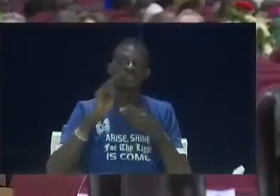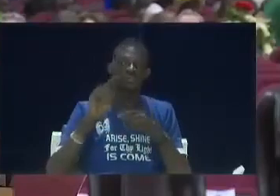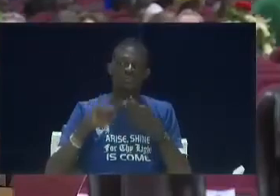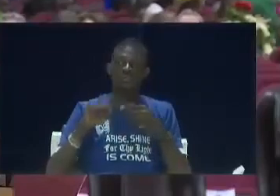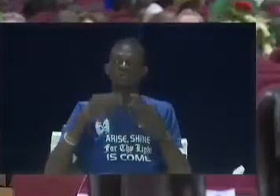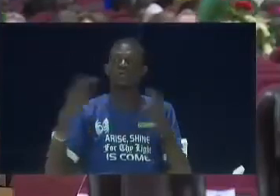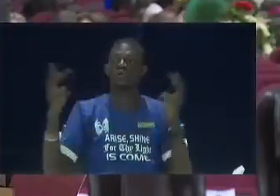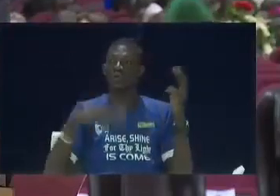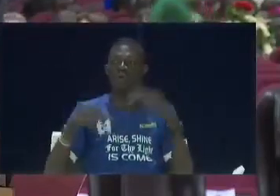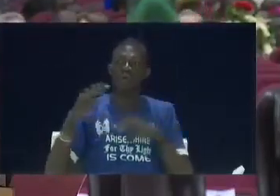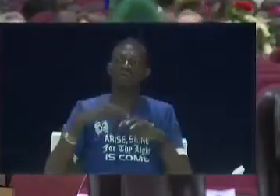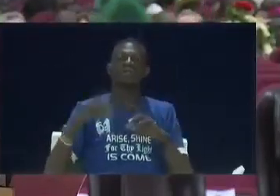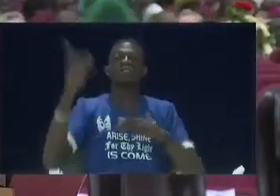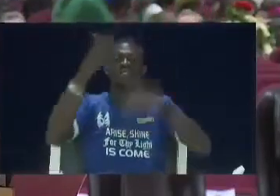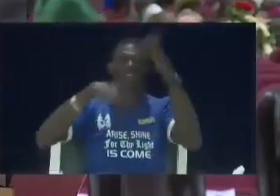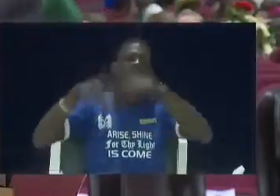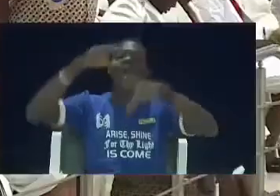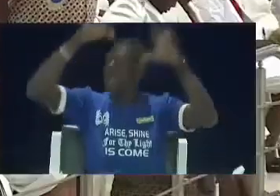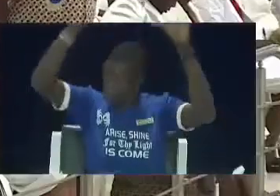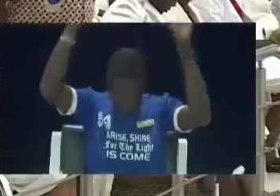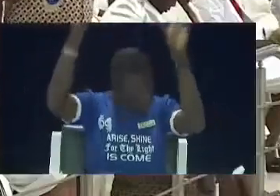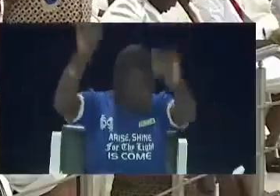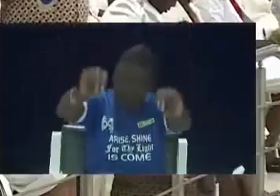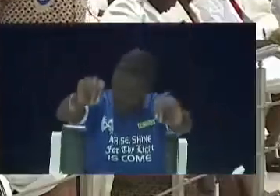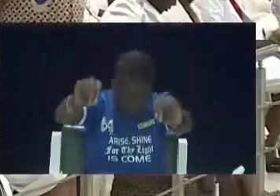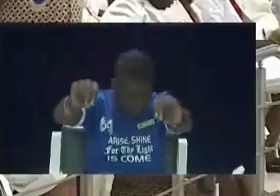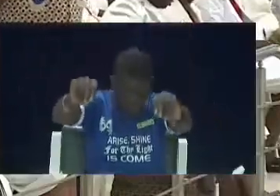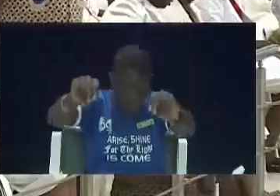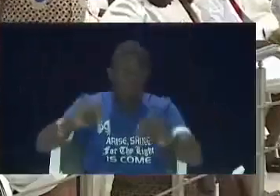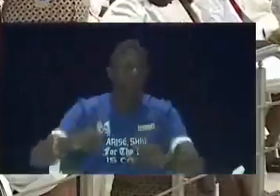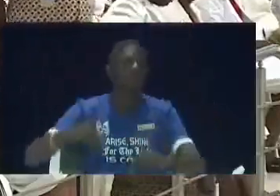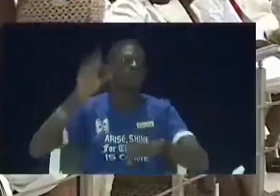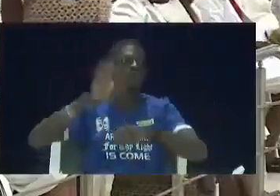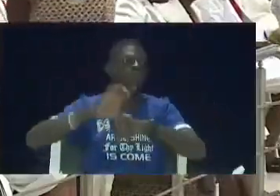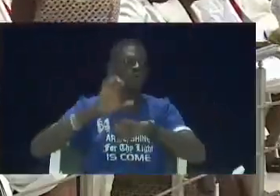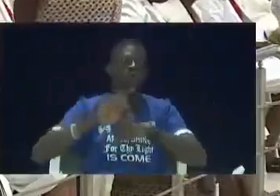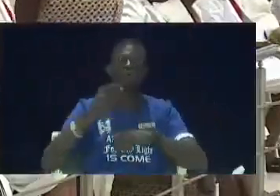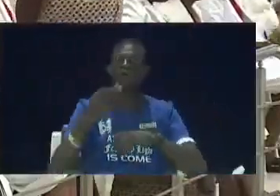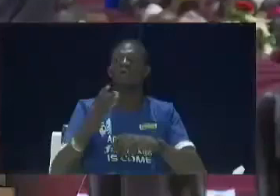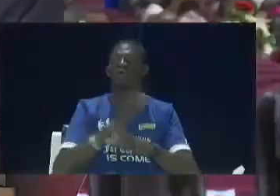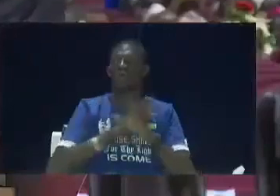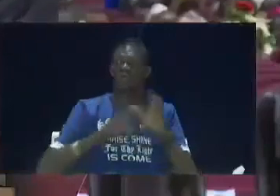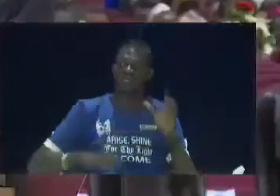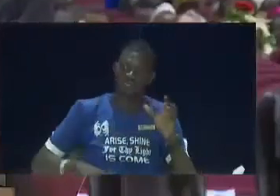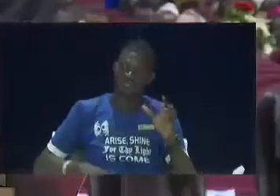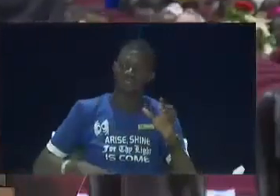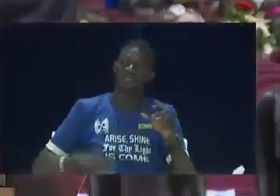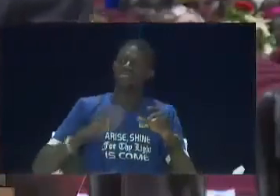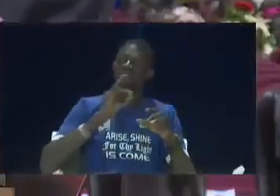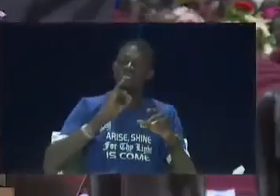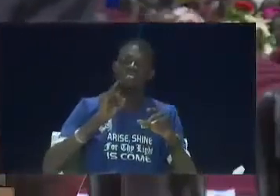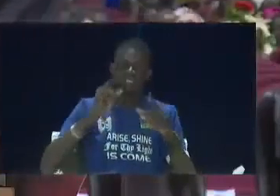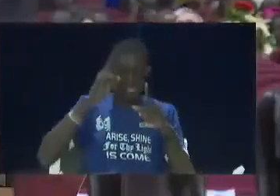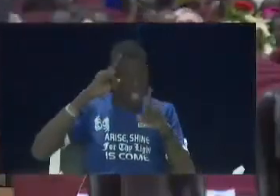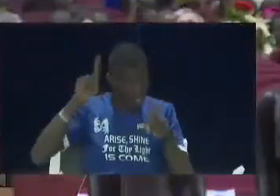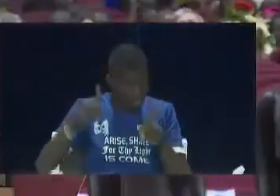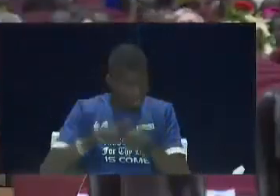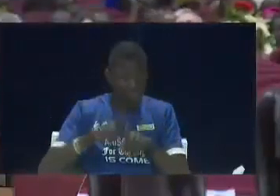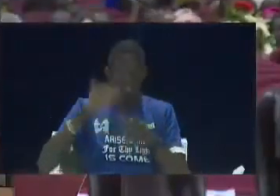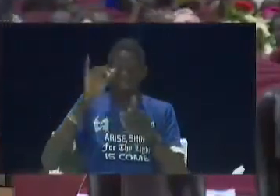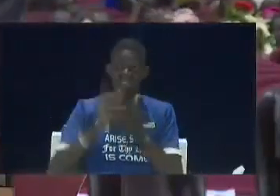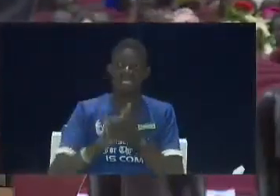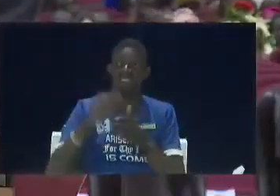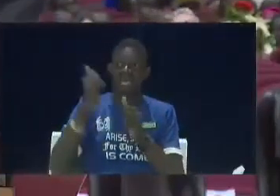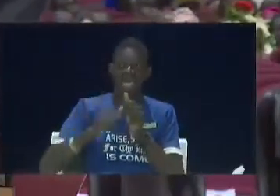war. Somebody say no. The church of Christ is agreeing that